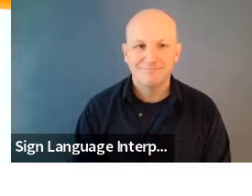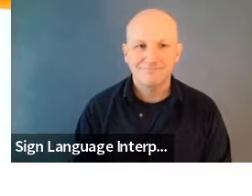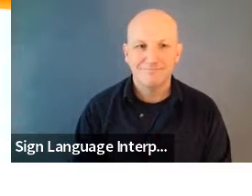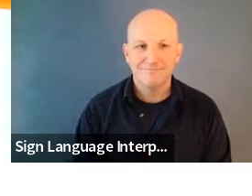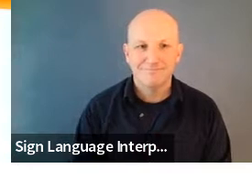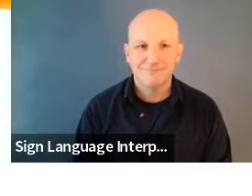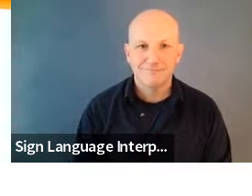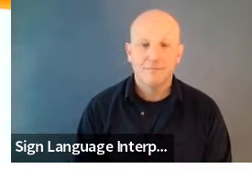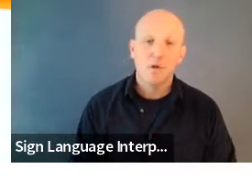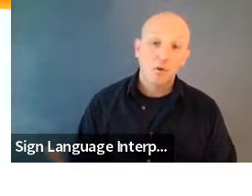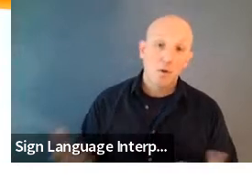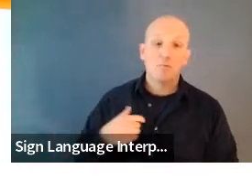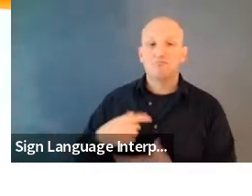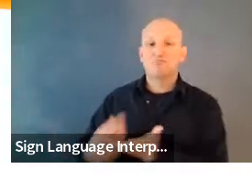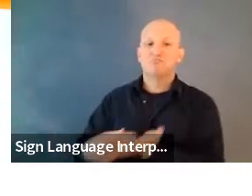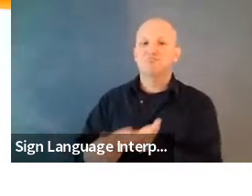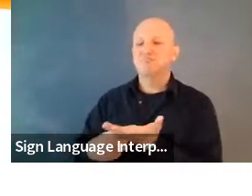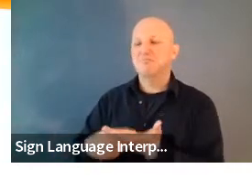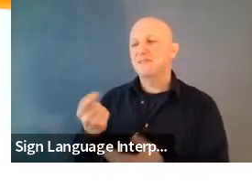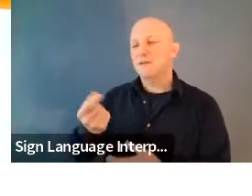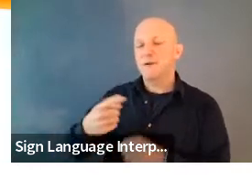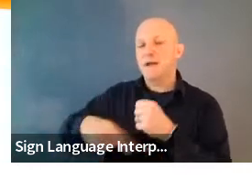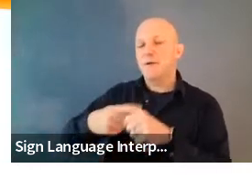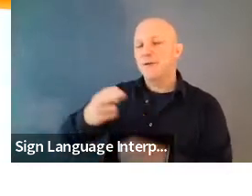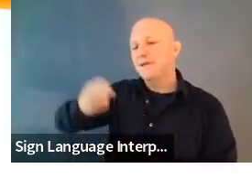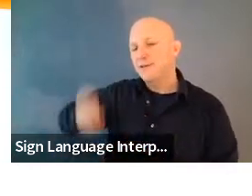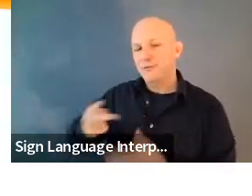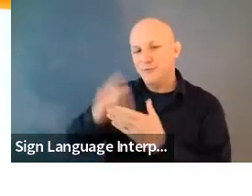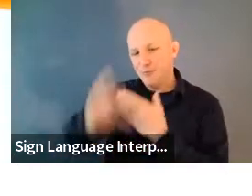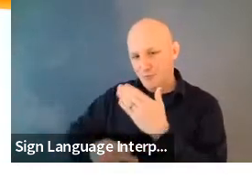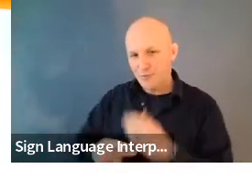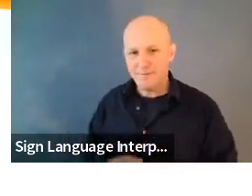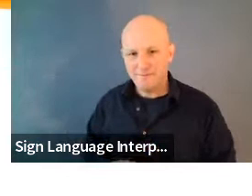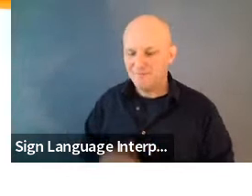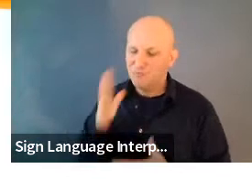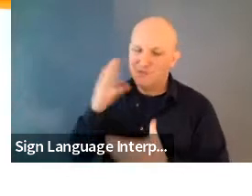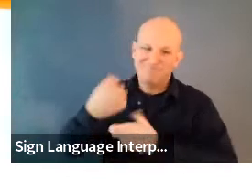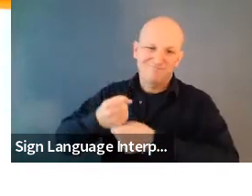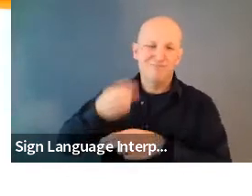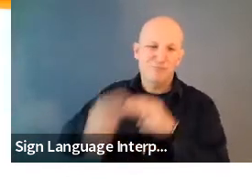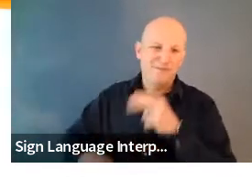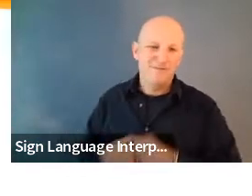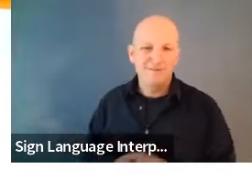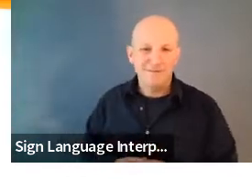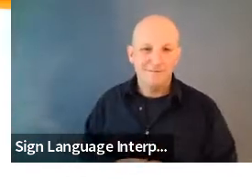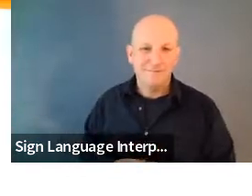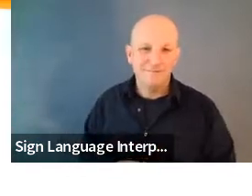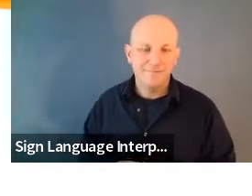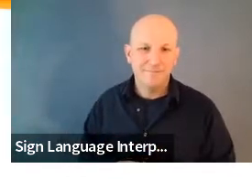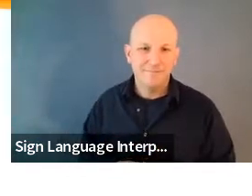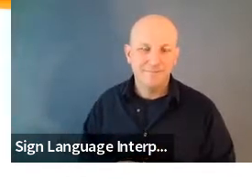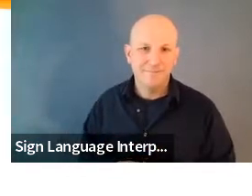So I'm going to talk a little bit about the history of the program. And so just try to be brief. Essentially, to talk about the idea